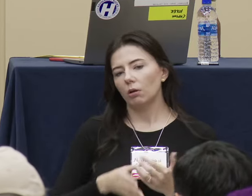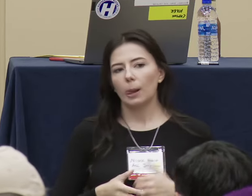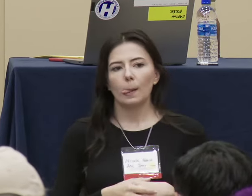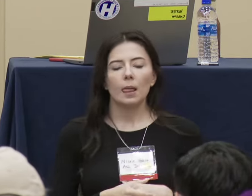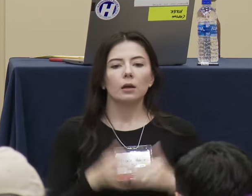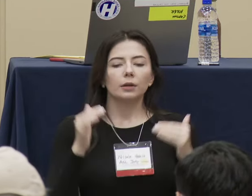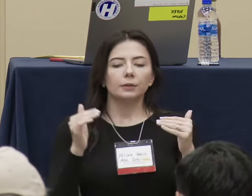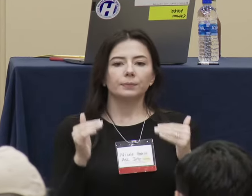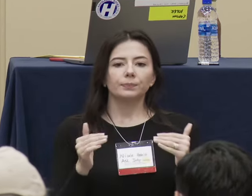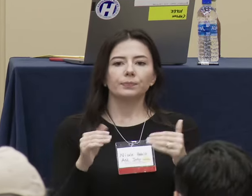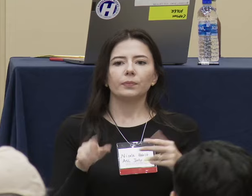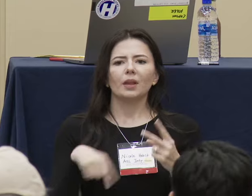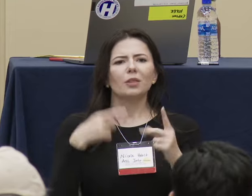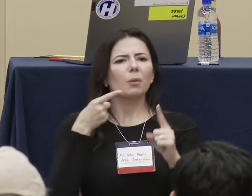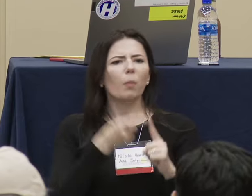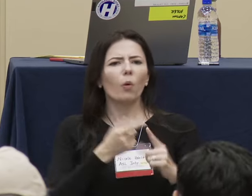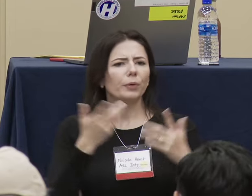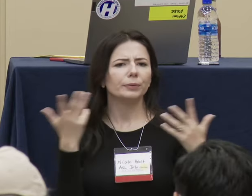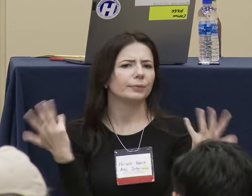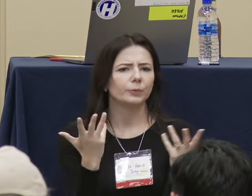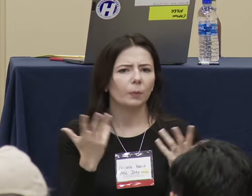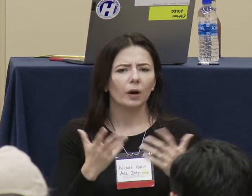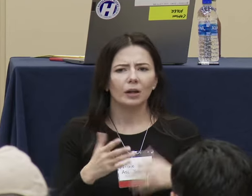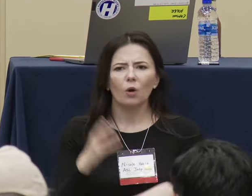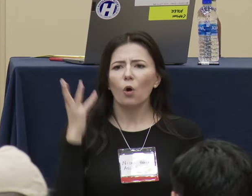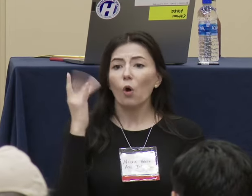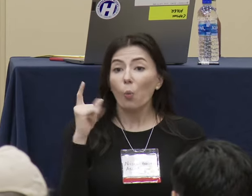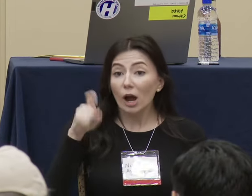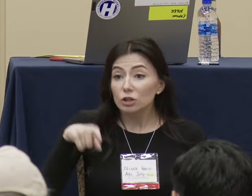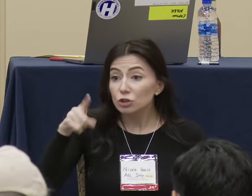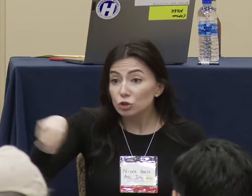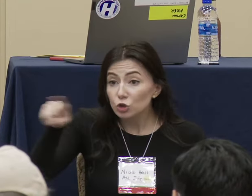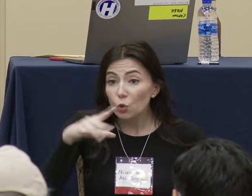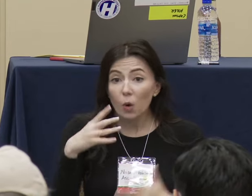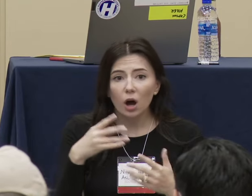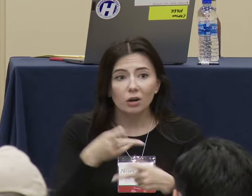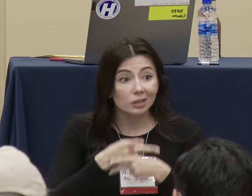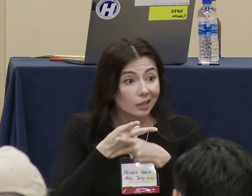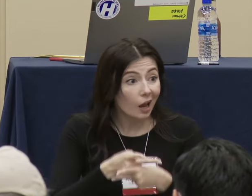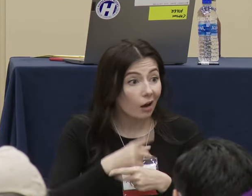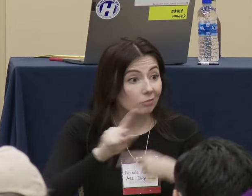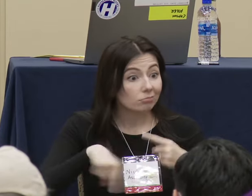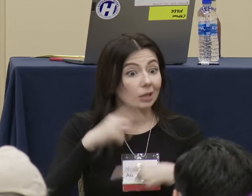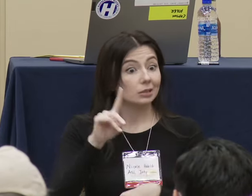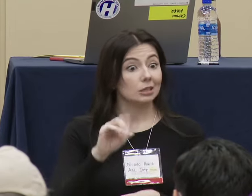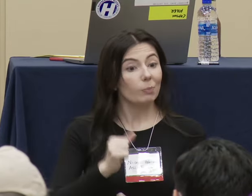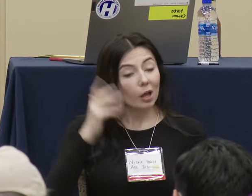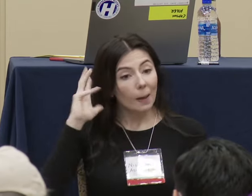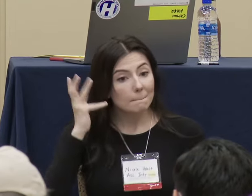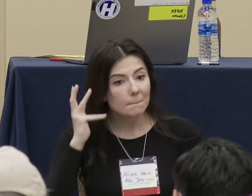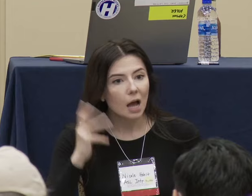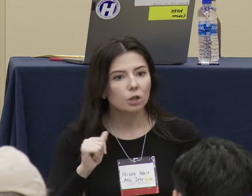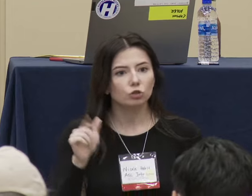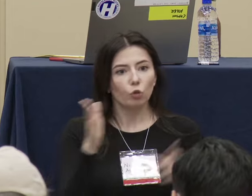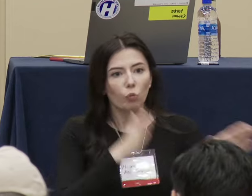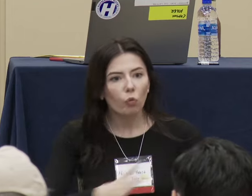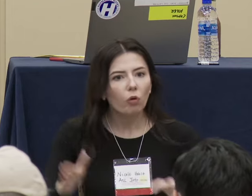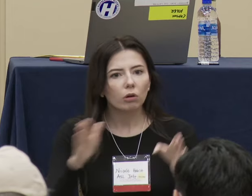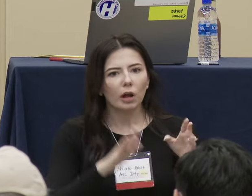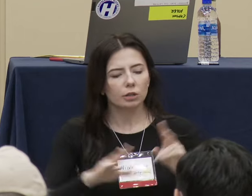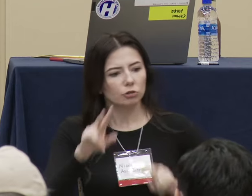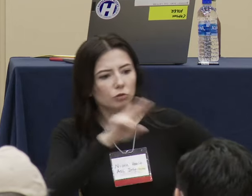point is really that I want to make is, why should you care about disability and madness in your organizing and